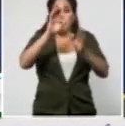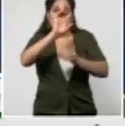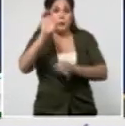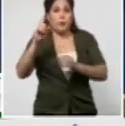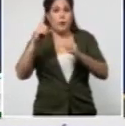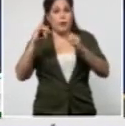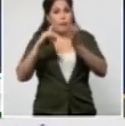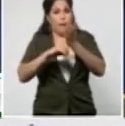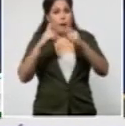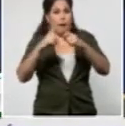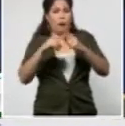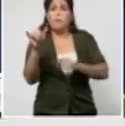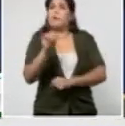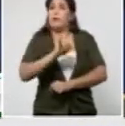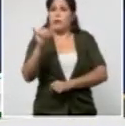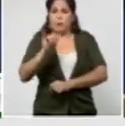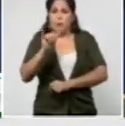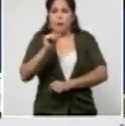Institute,